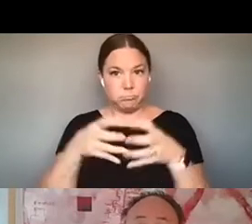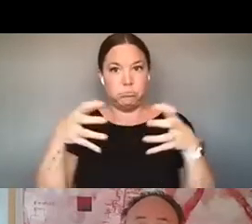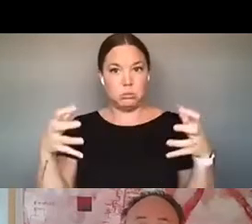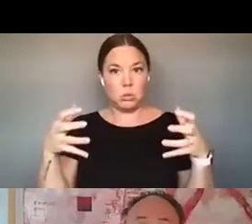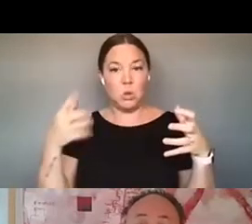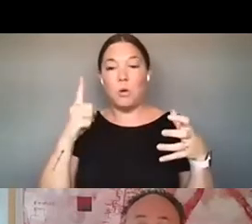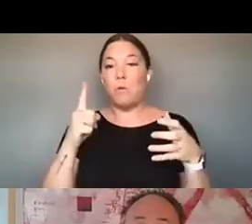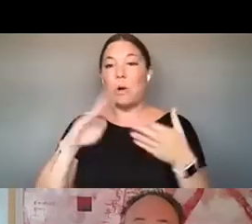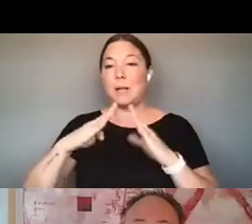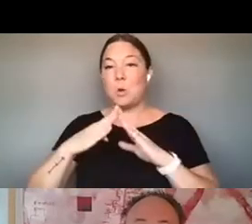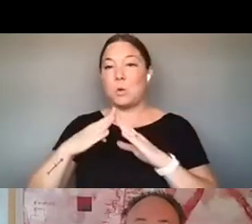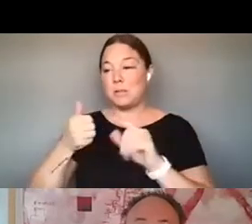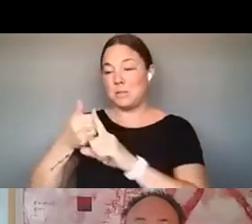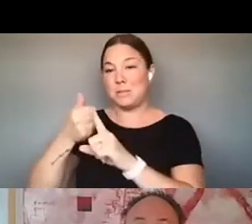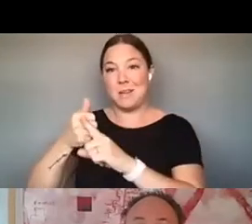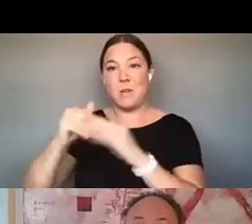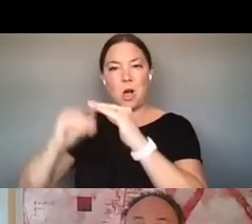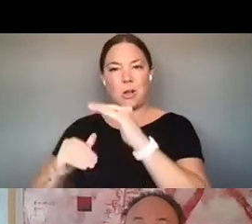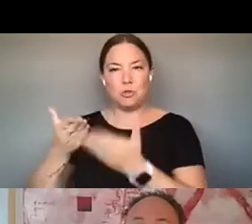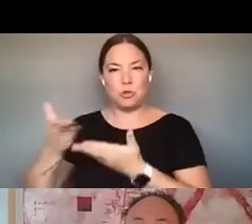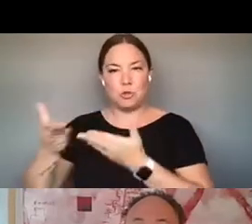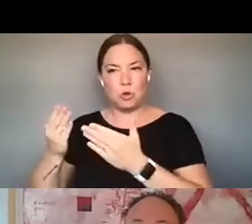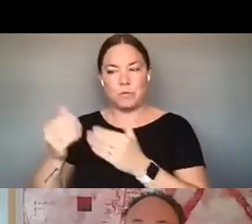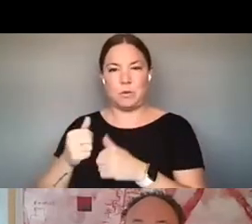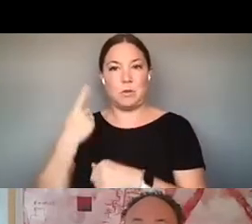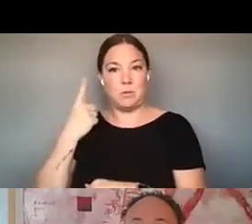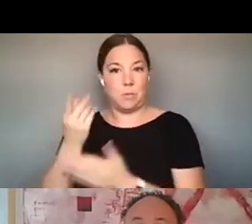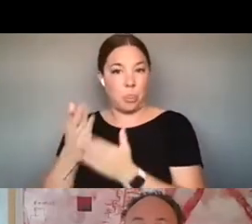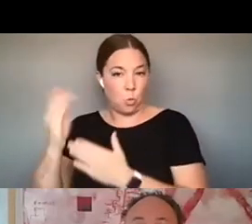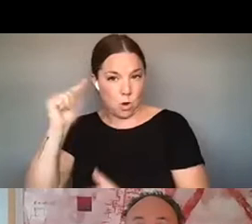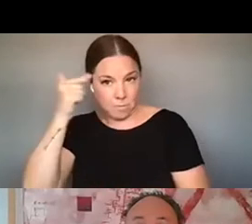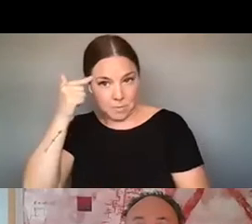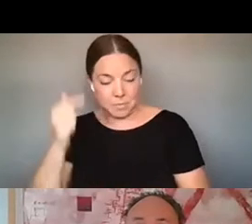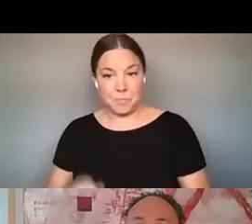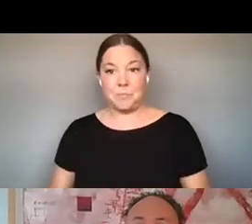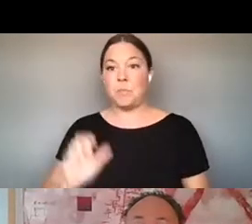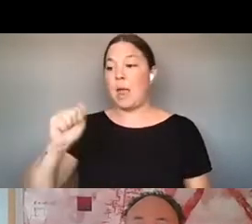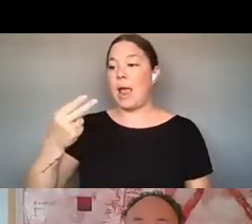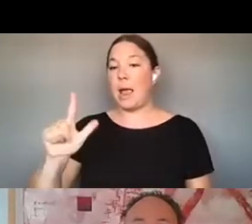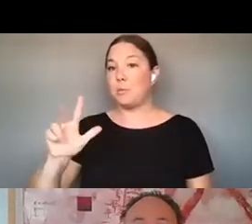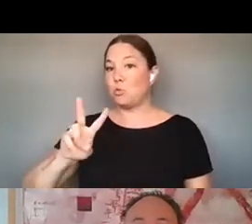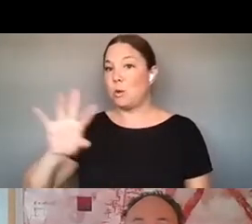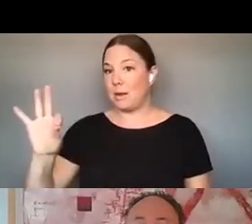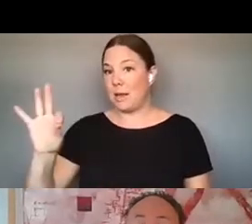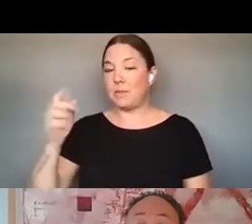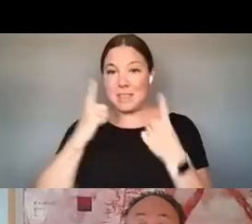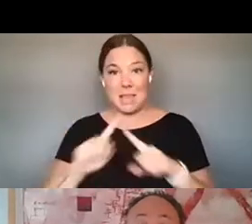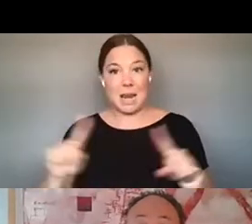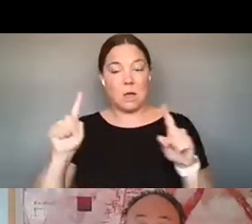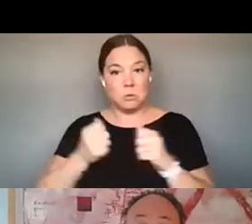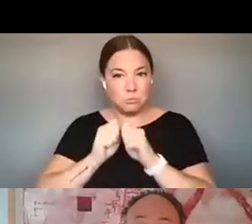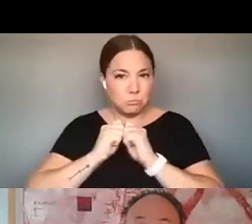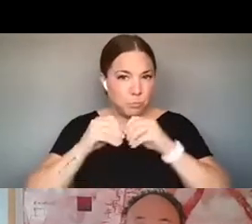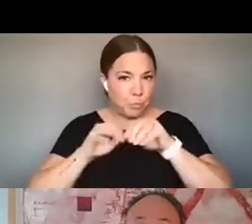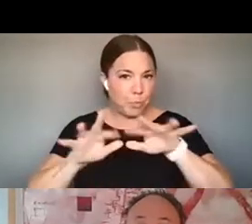underserved by government. On April 29, the Arts Endowment announced the distribution of approximately $52